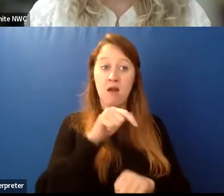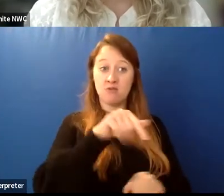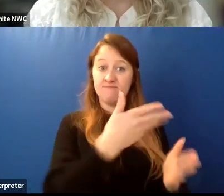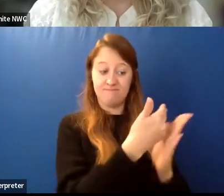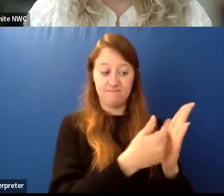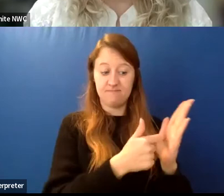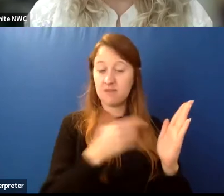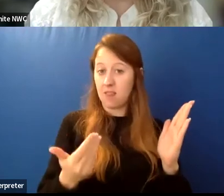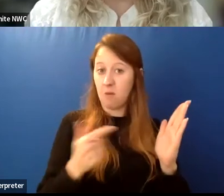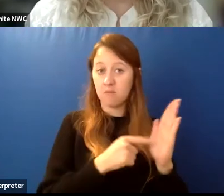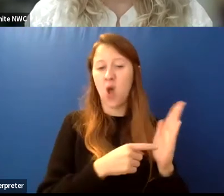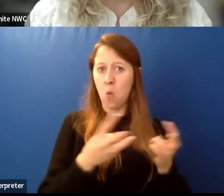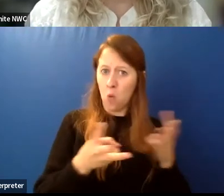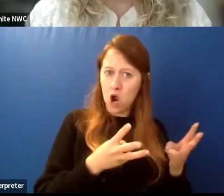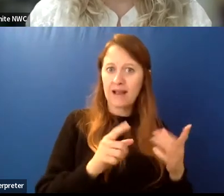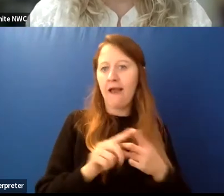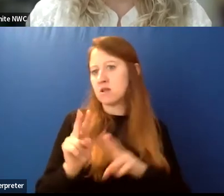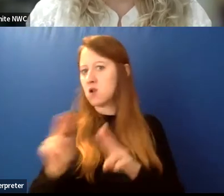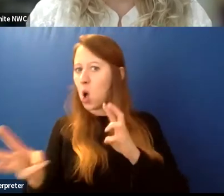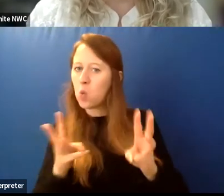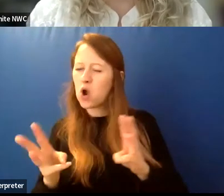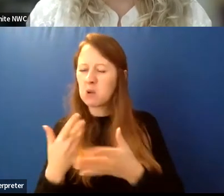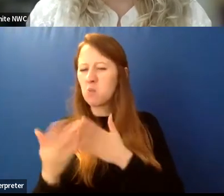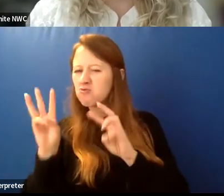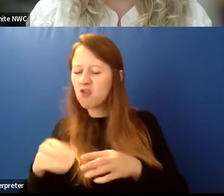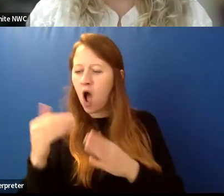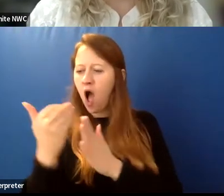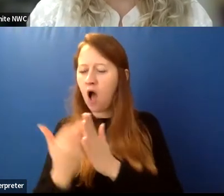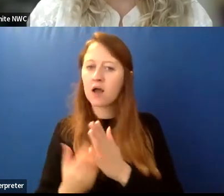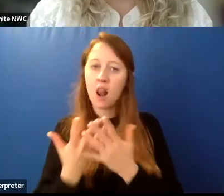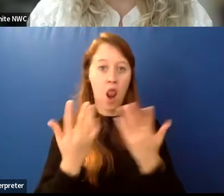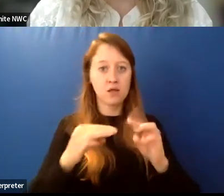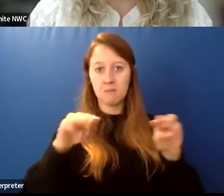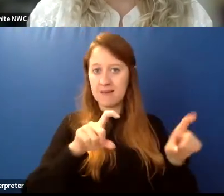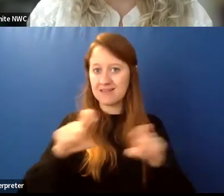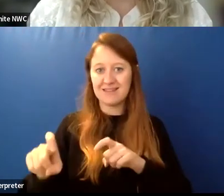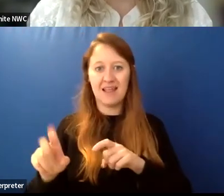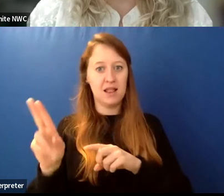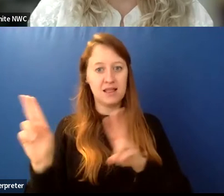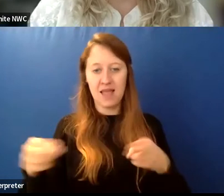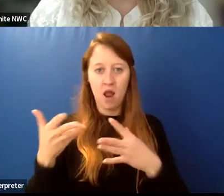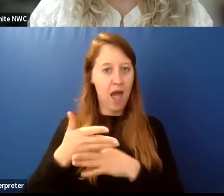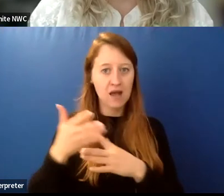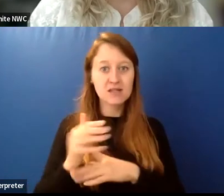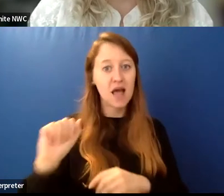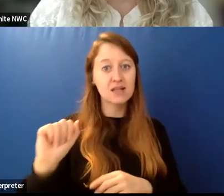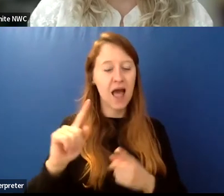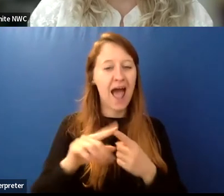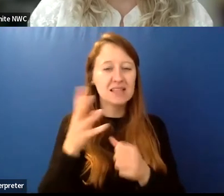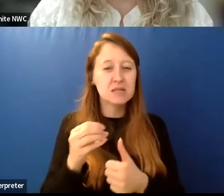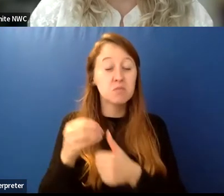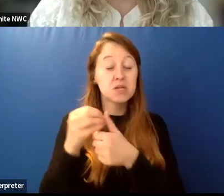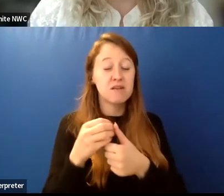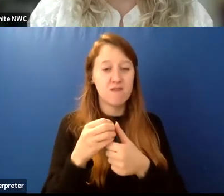working, and how it's, as we'll see today, how it's not working for so many people, particularly marginalized and